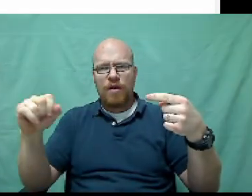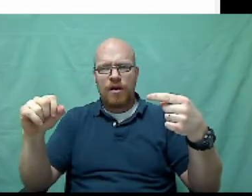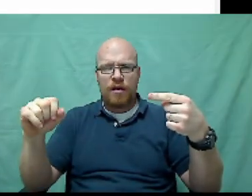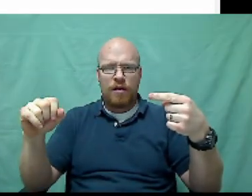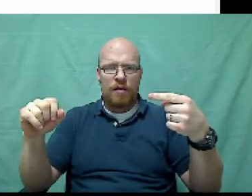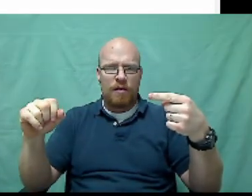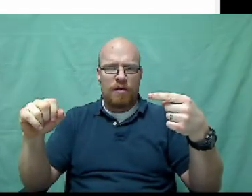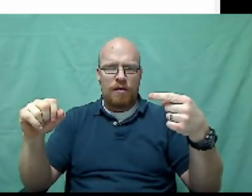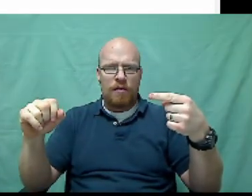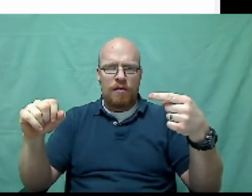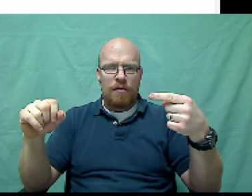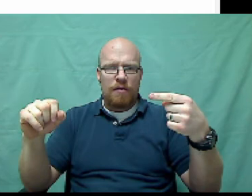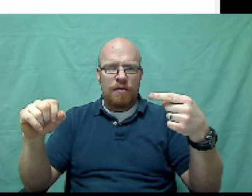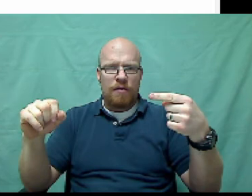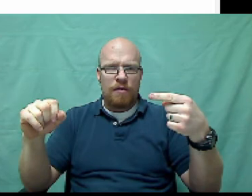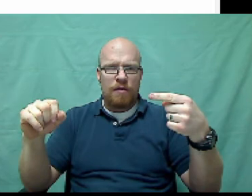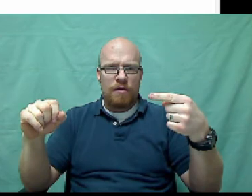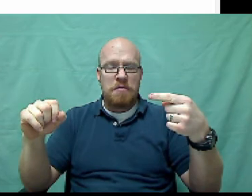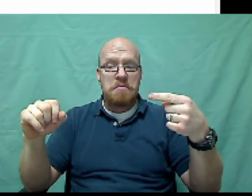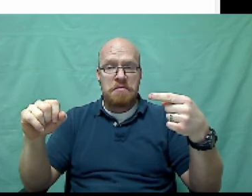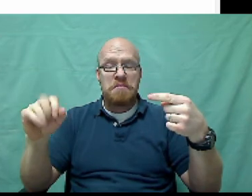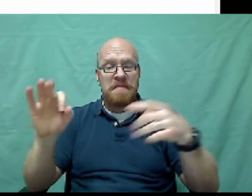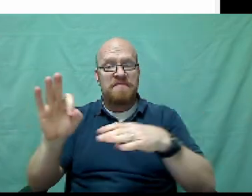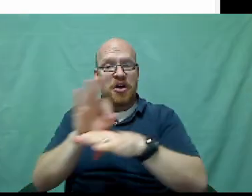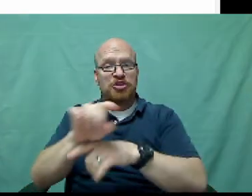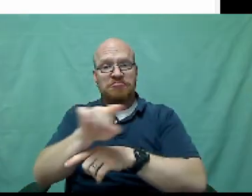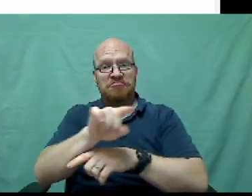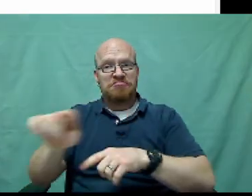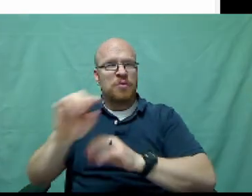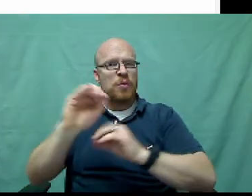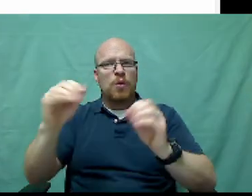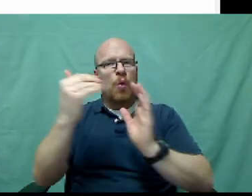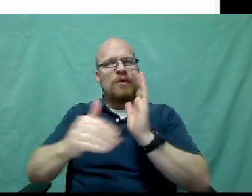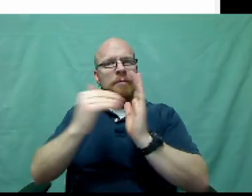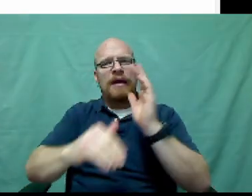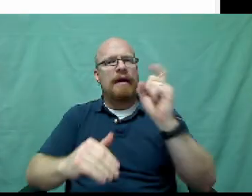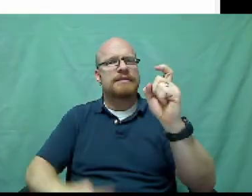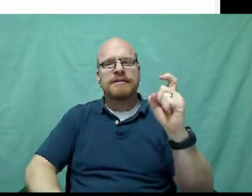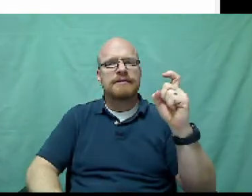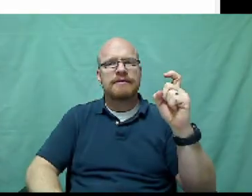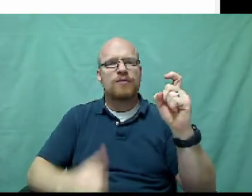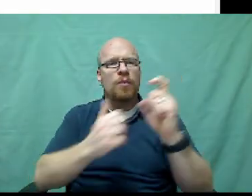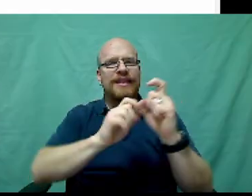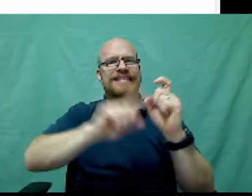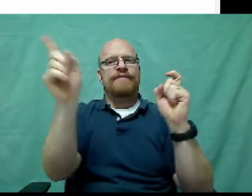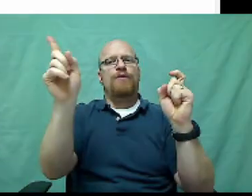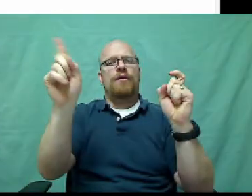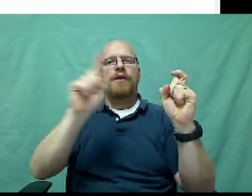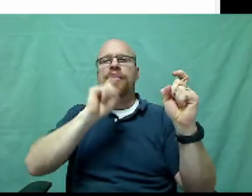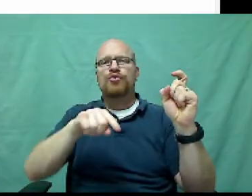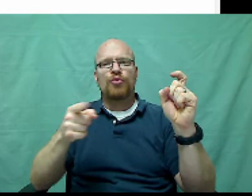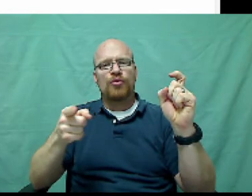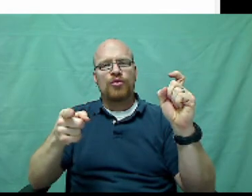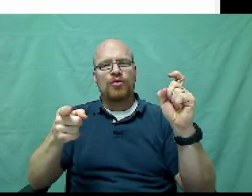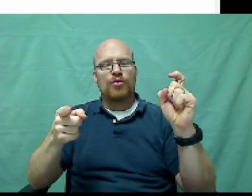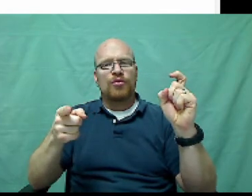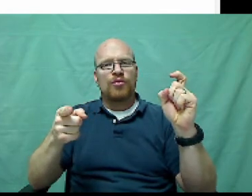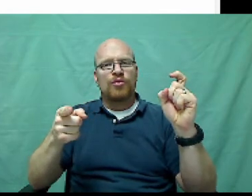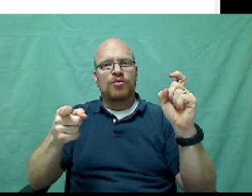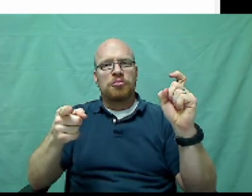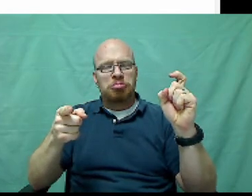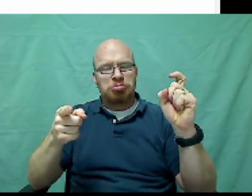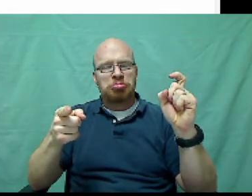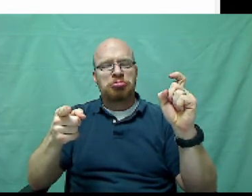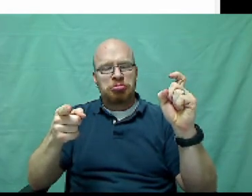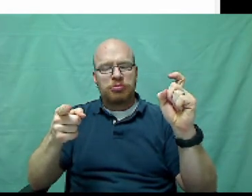-2, -1, we have 0. There's no repeating x's there. Every x has